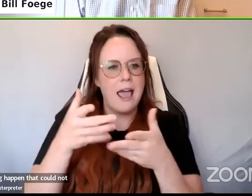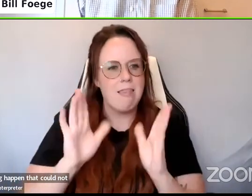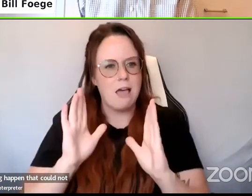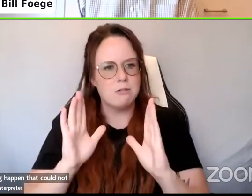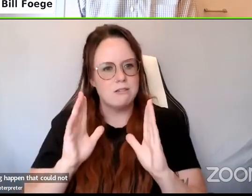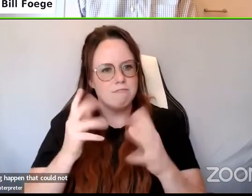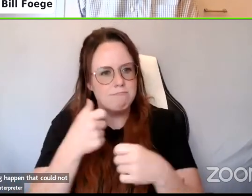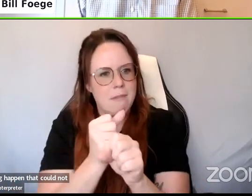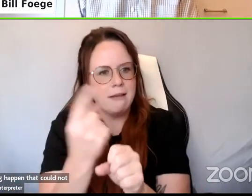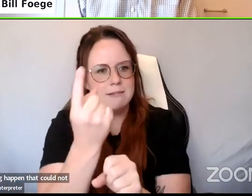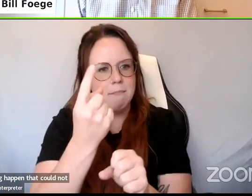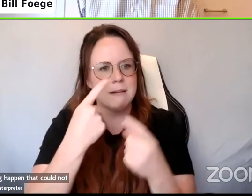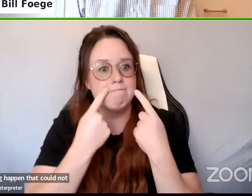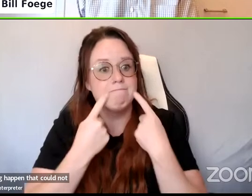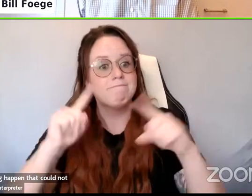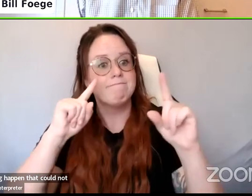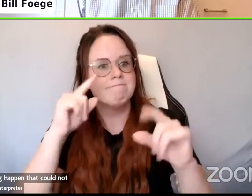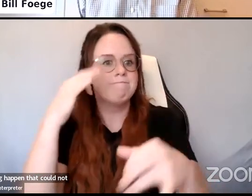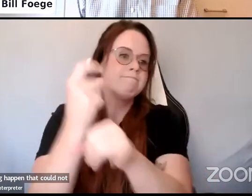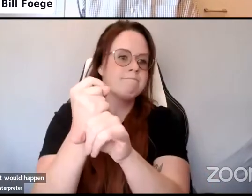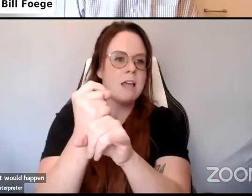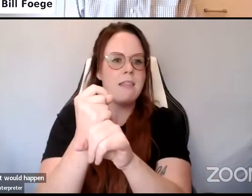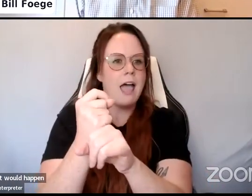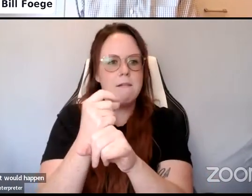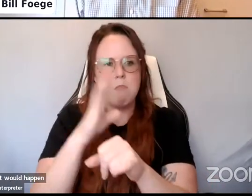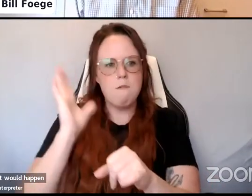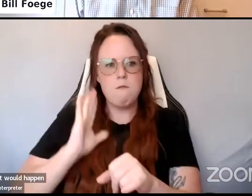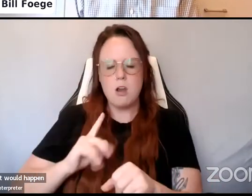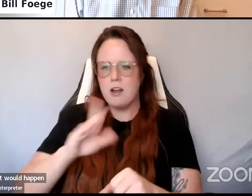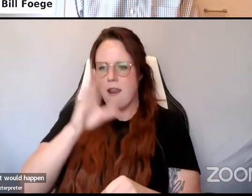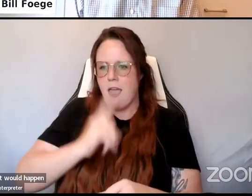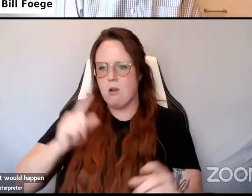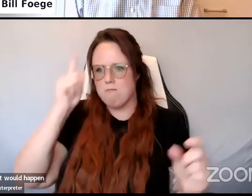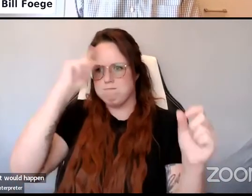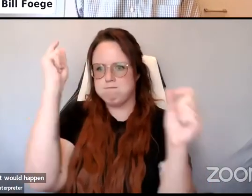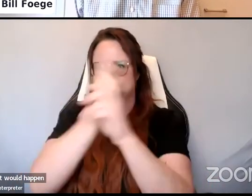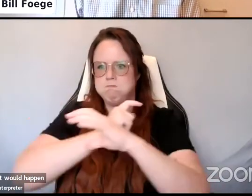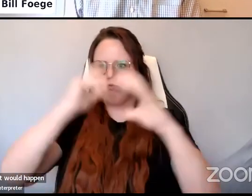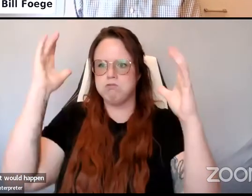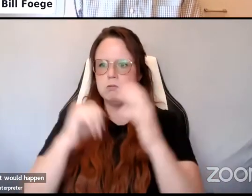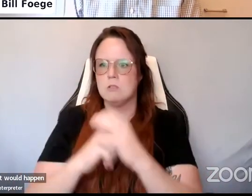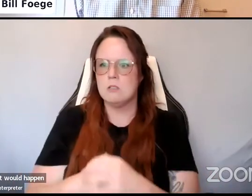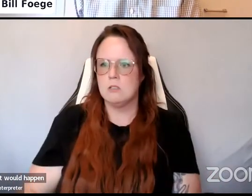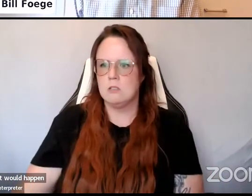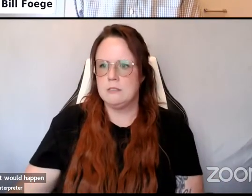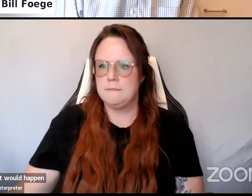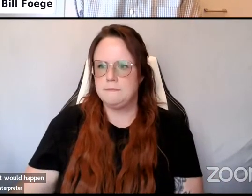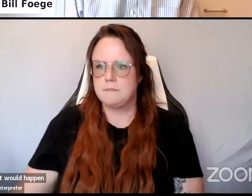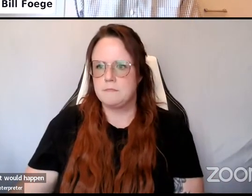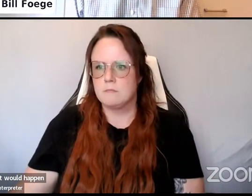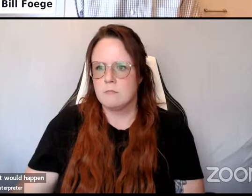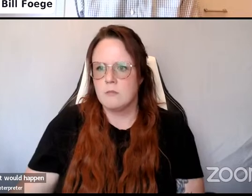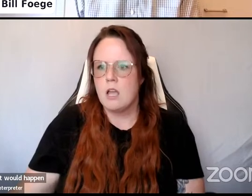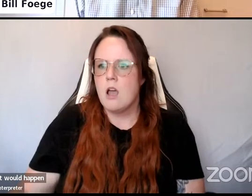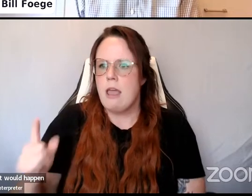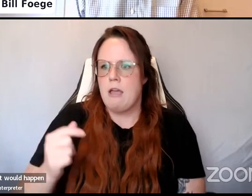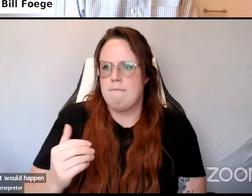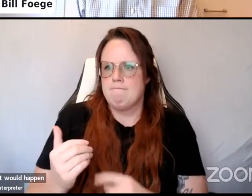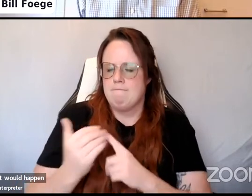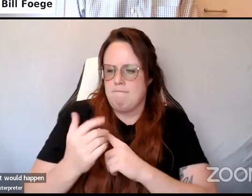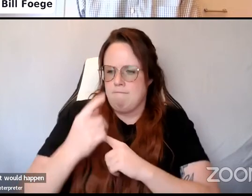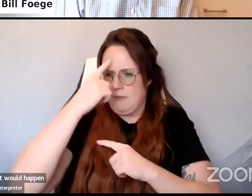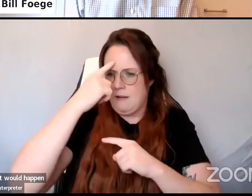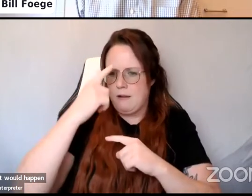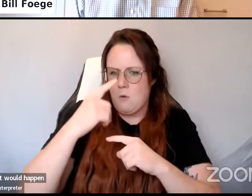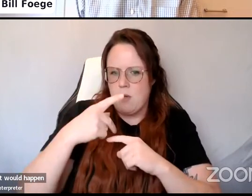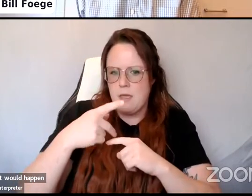it would happen so this also reminds me about a conversation we had on the podcast with a believe it